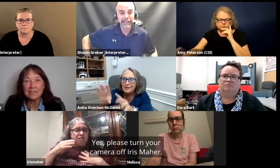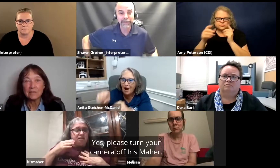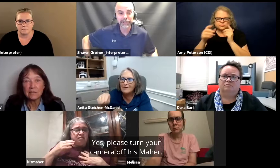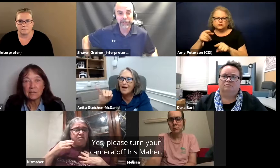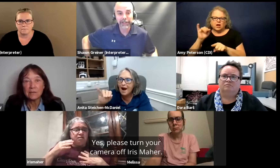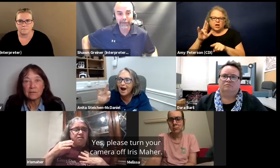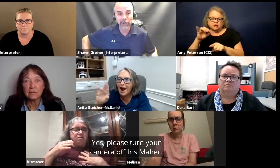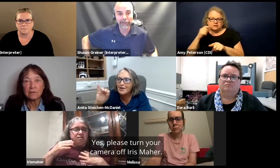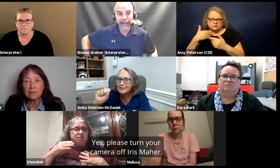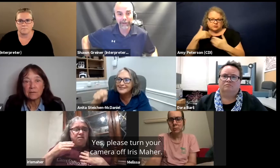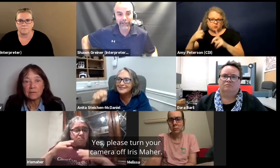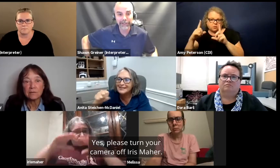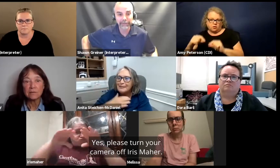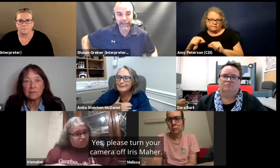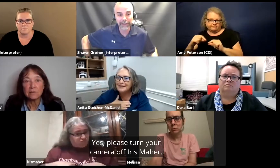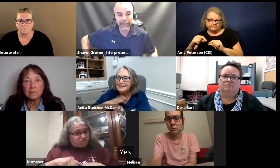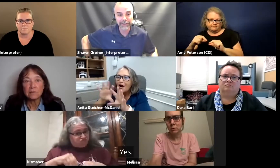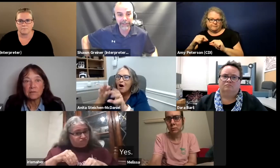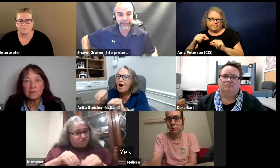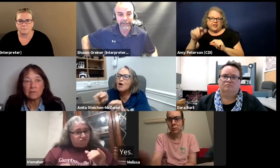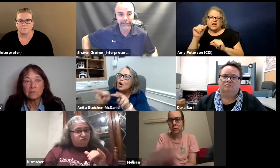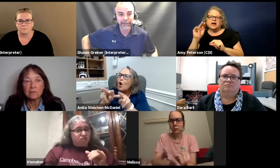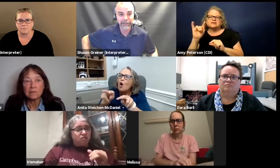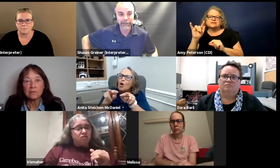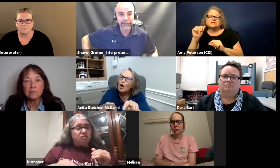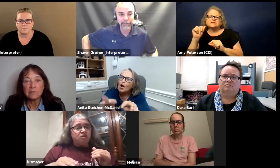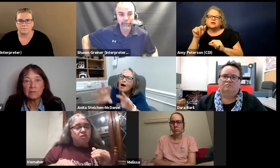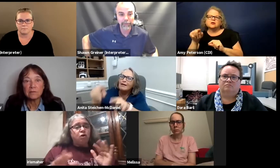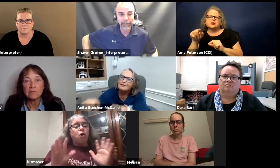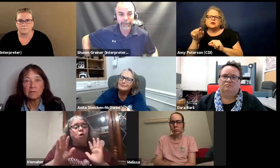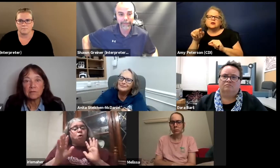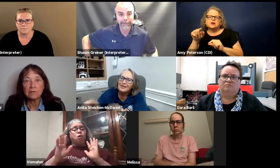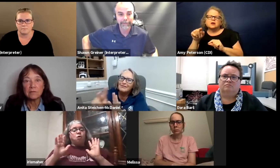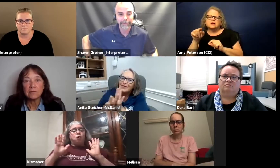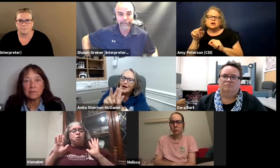Yes, please turn your camera off, Iris Maher. Yes.